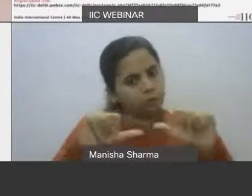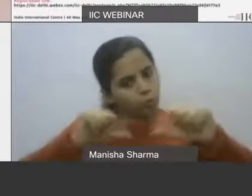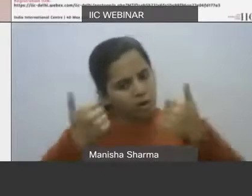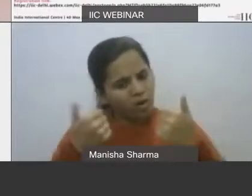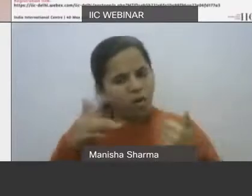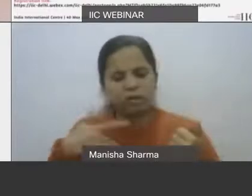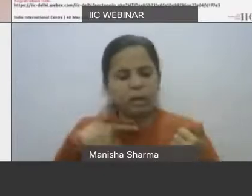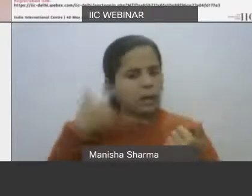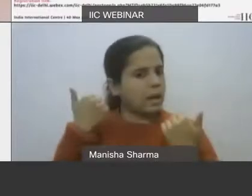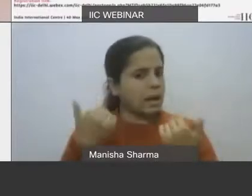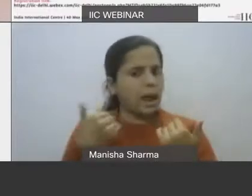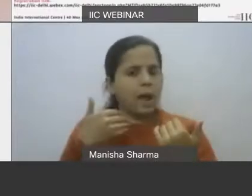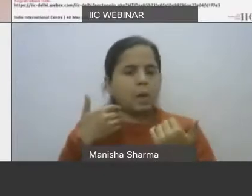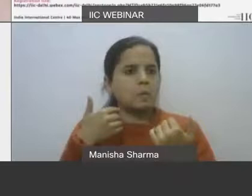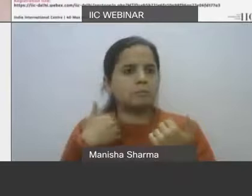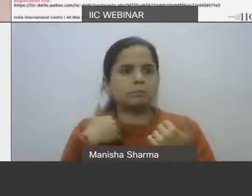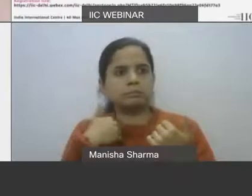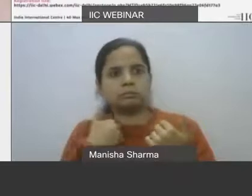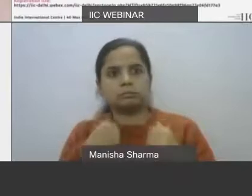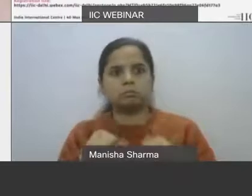really does it have to say about this?